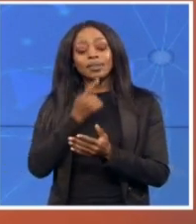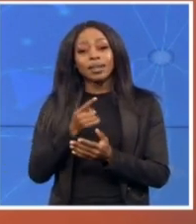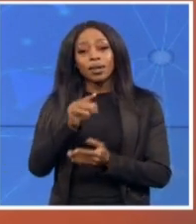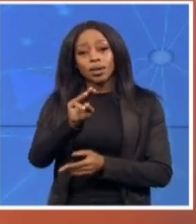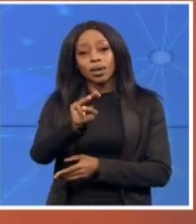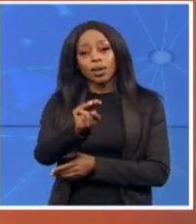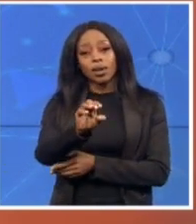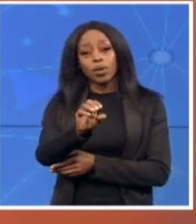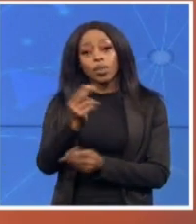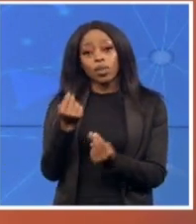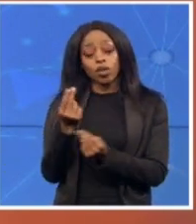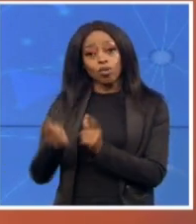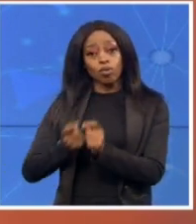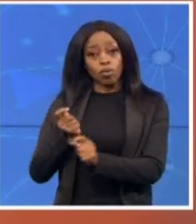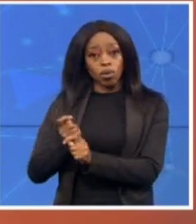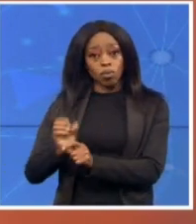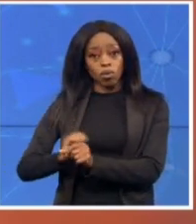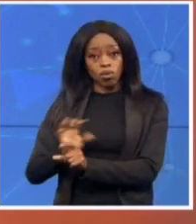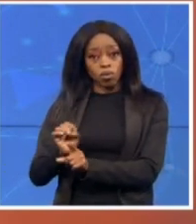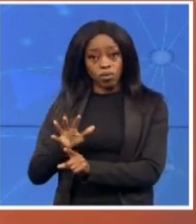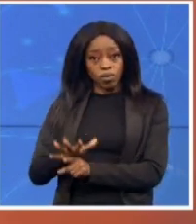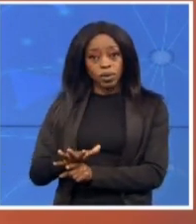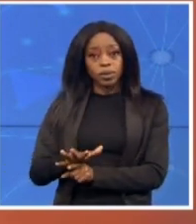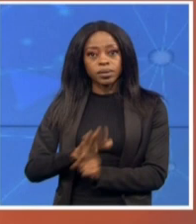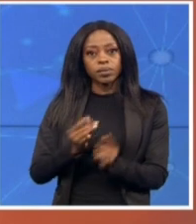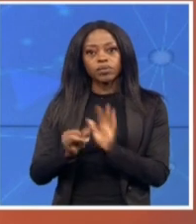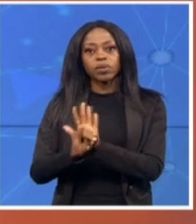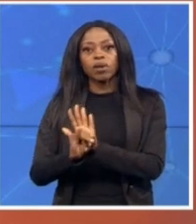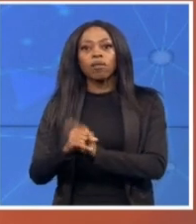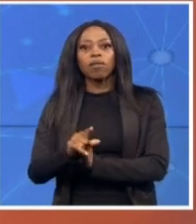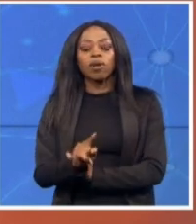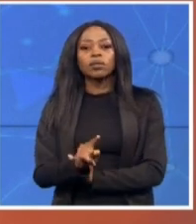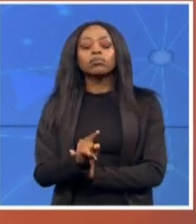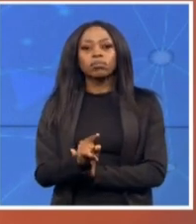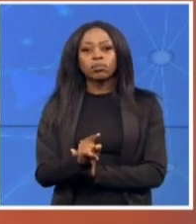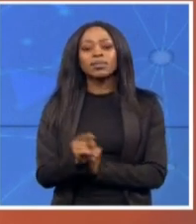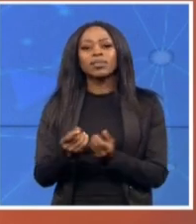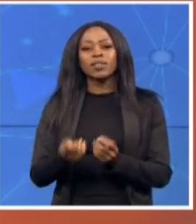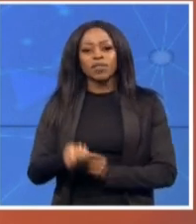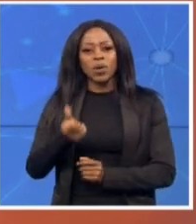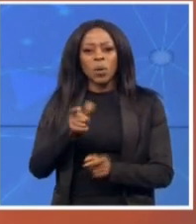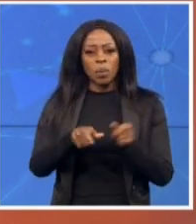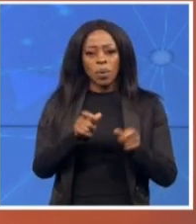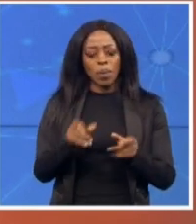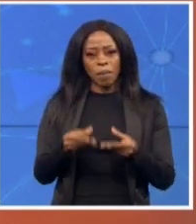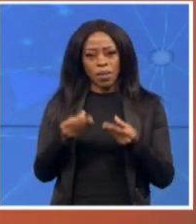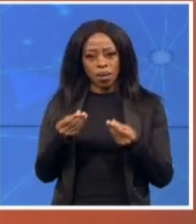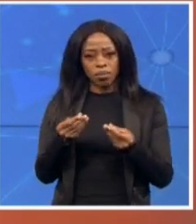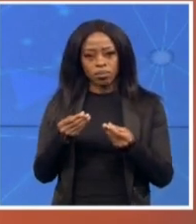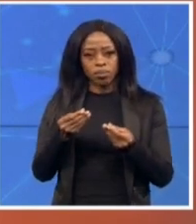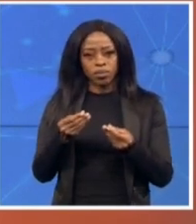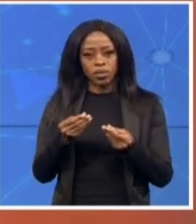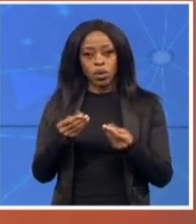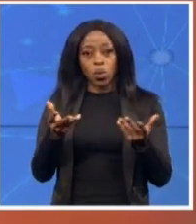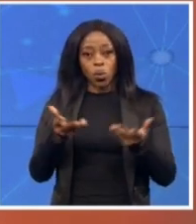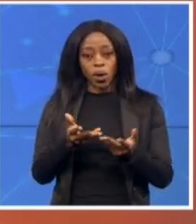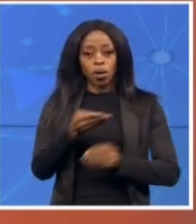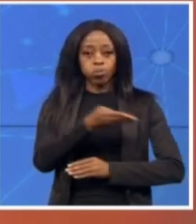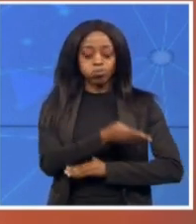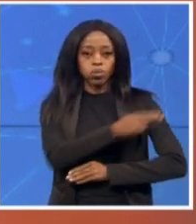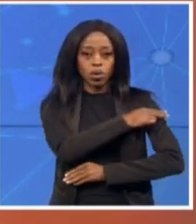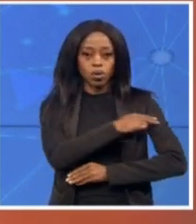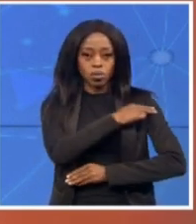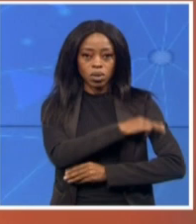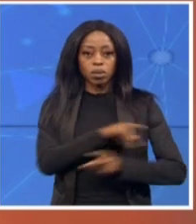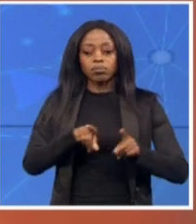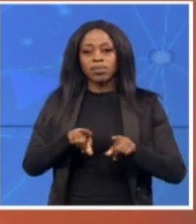decoupling of the cases with the hospitalization and also the death, where in the province,